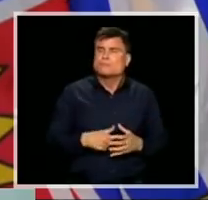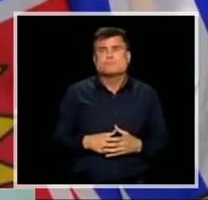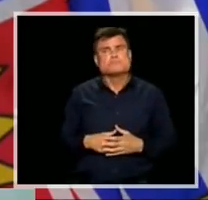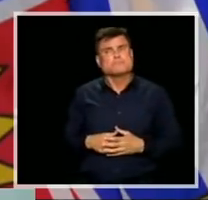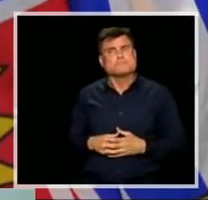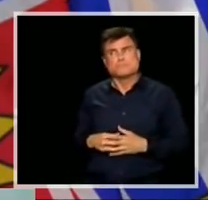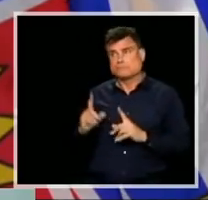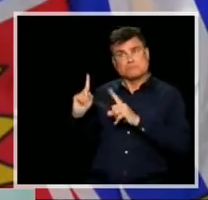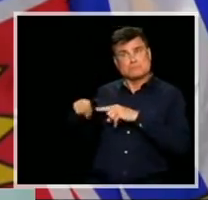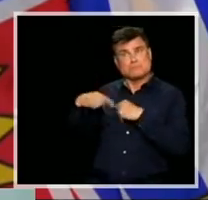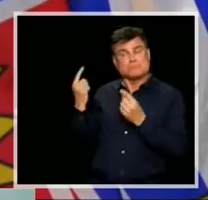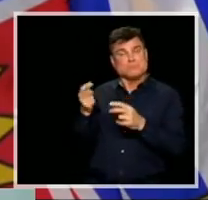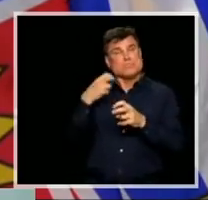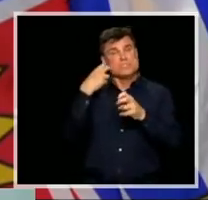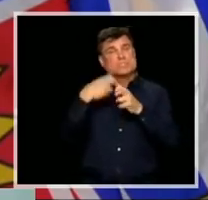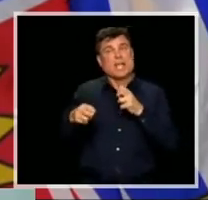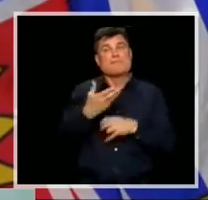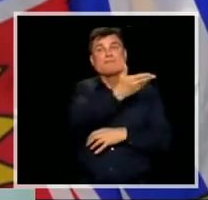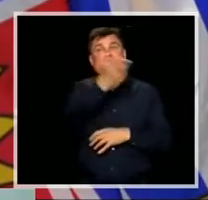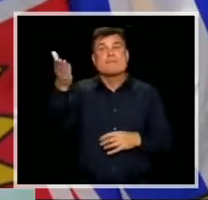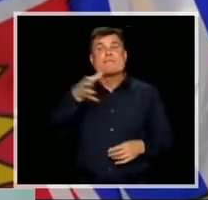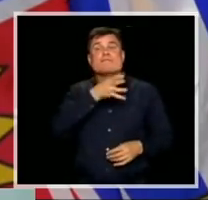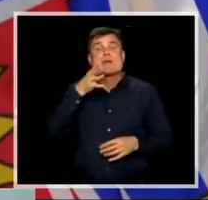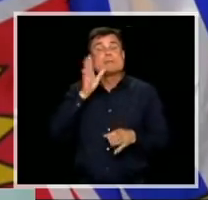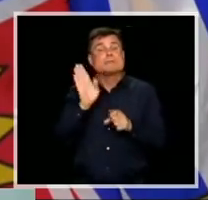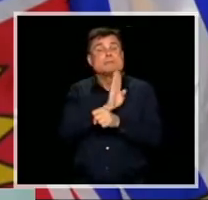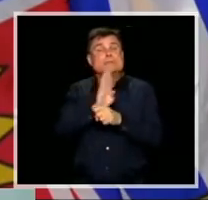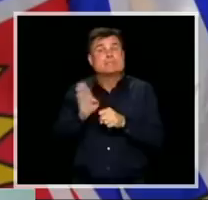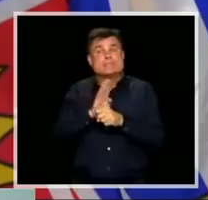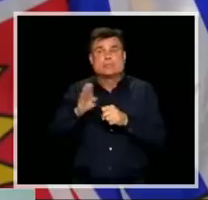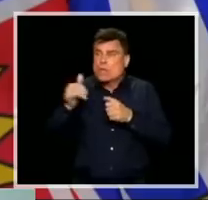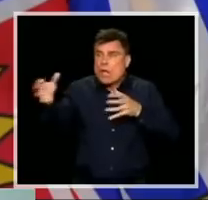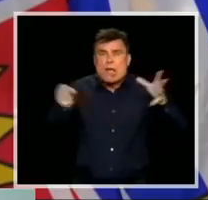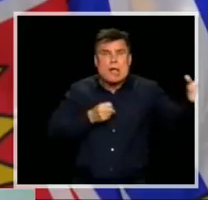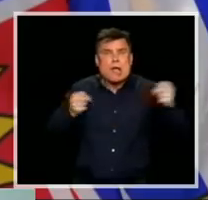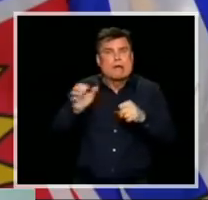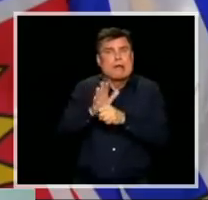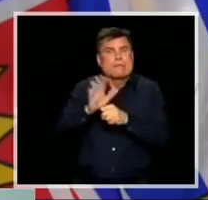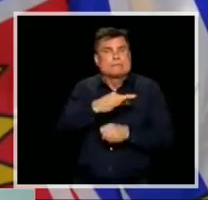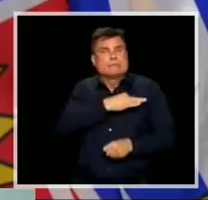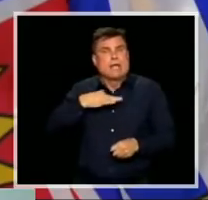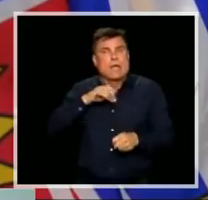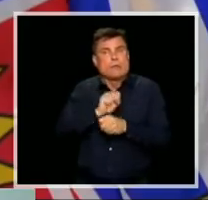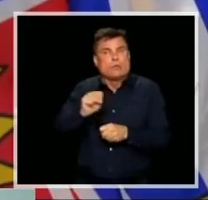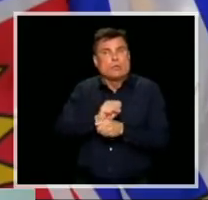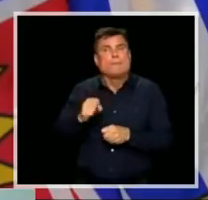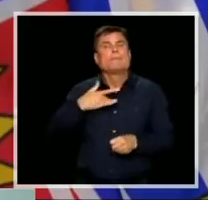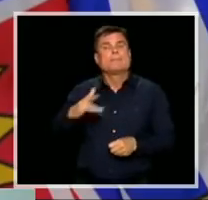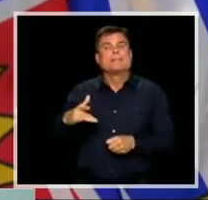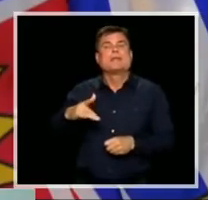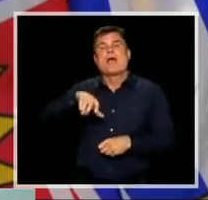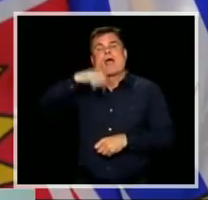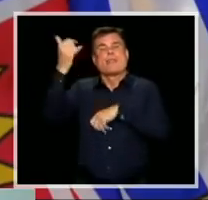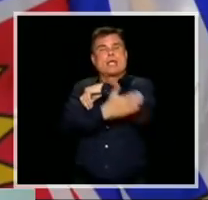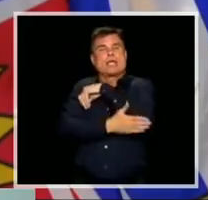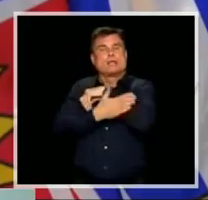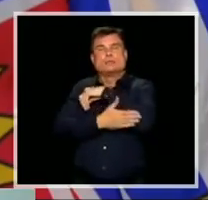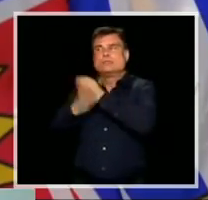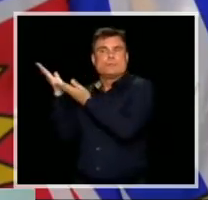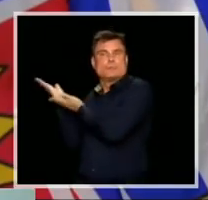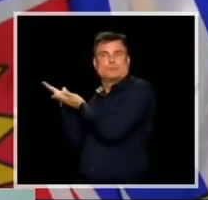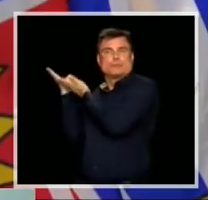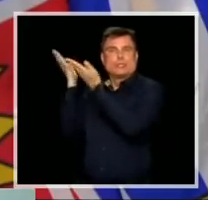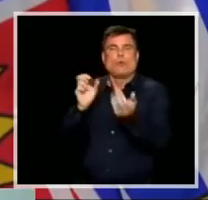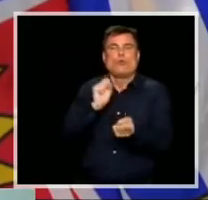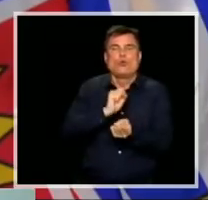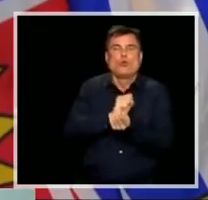like Saskatoon tell us a cautionary tale about this. And it really, as we've been saying from the beginning, this expansion of your